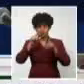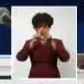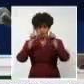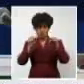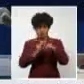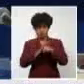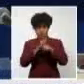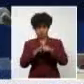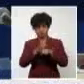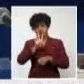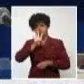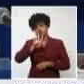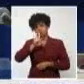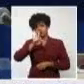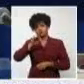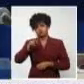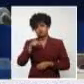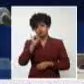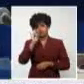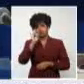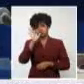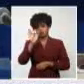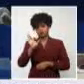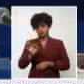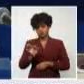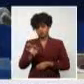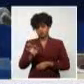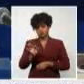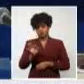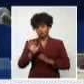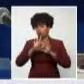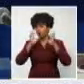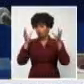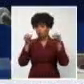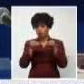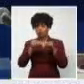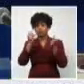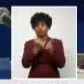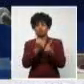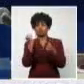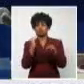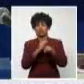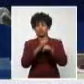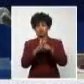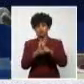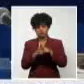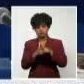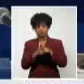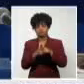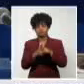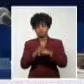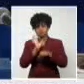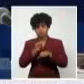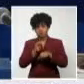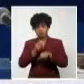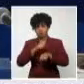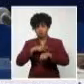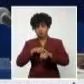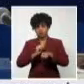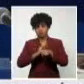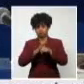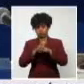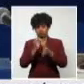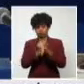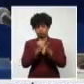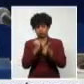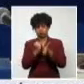48.7% of all COVID-19 positive cases in Cuba, 880 people have been